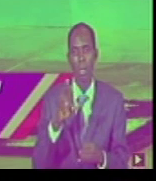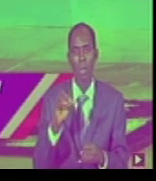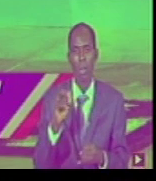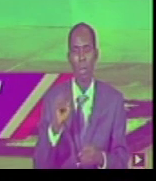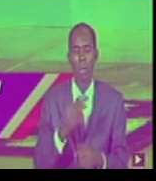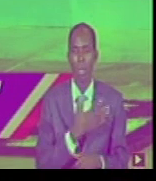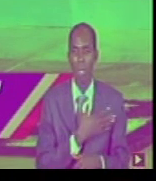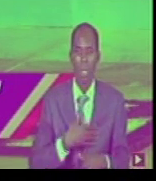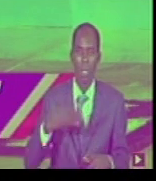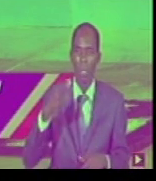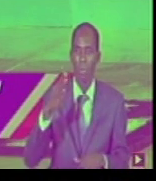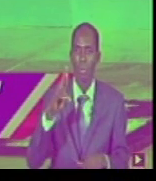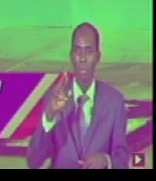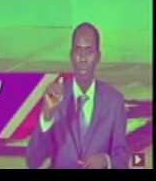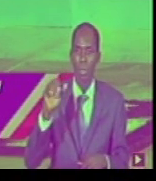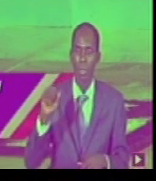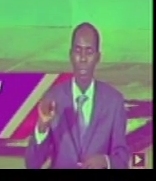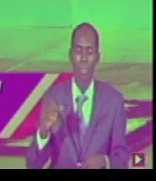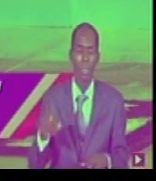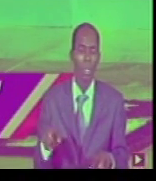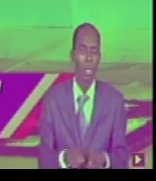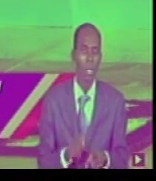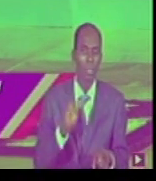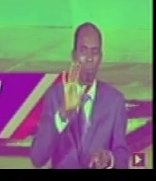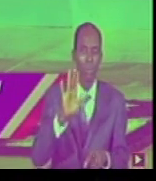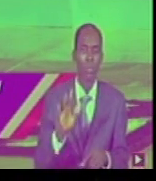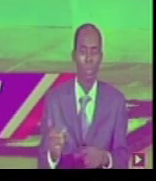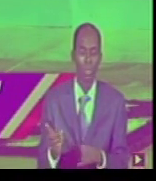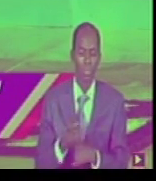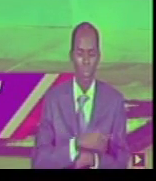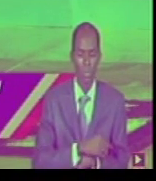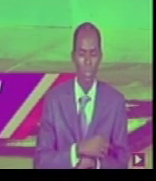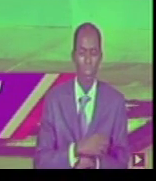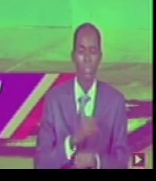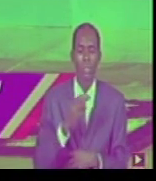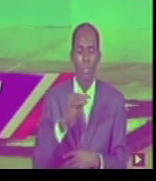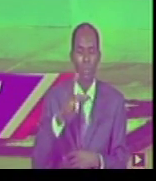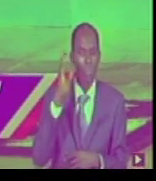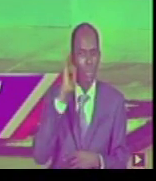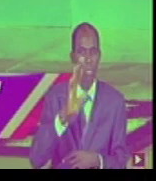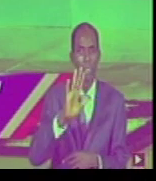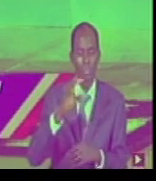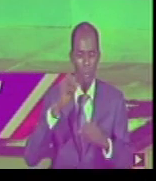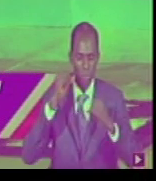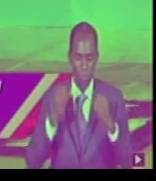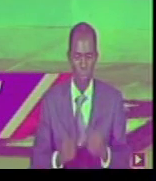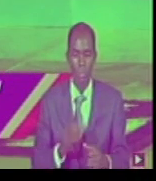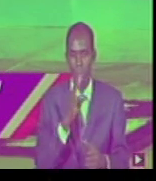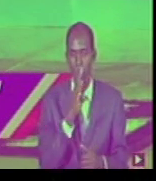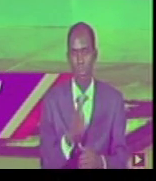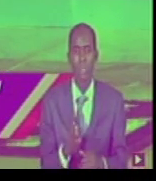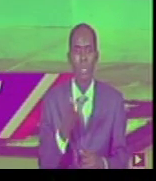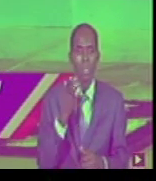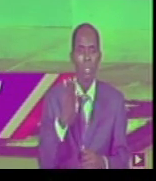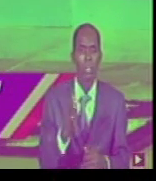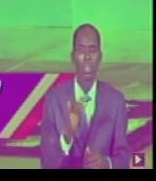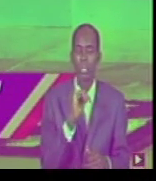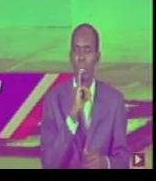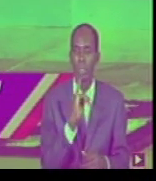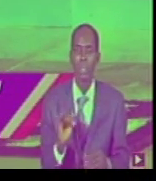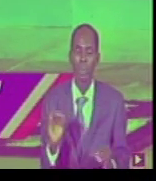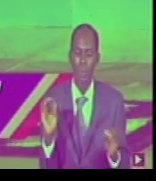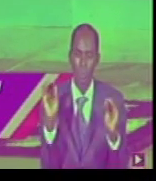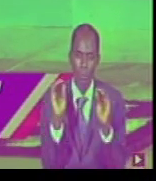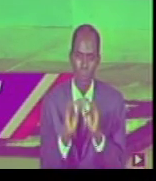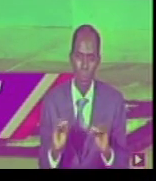As thy days, so shall thy strength be. There is none